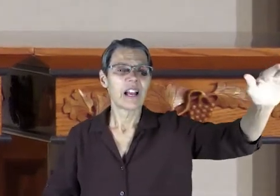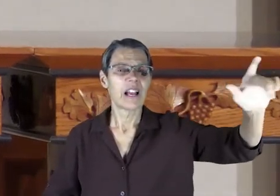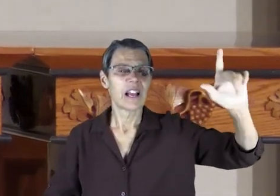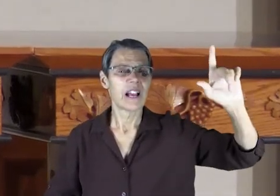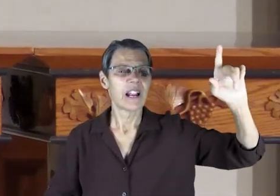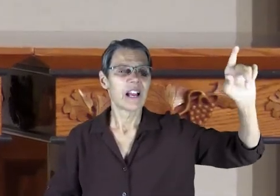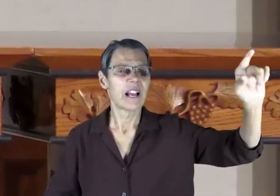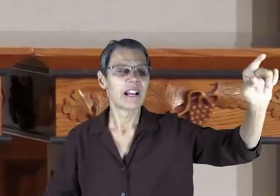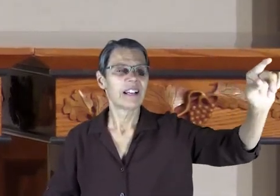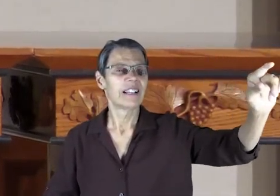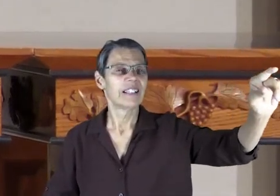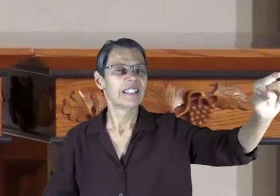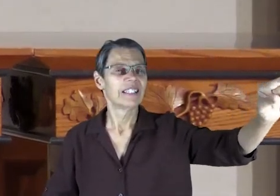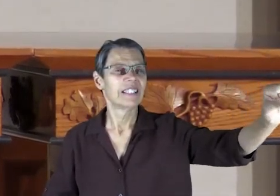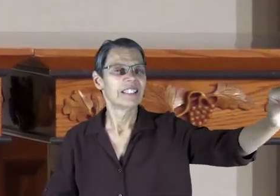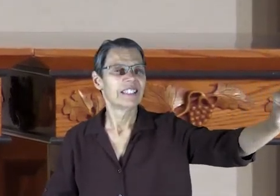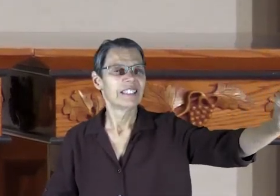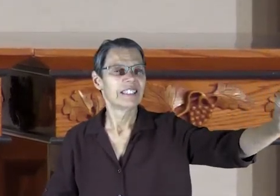on.